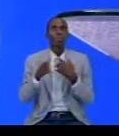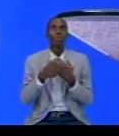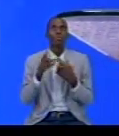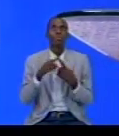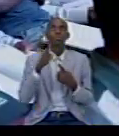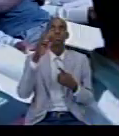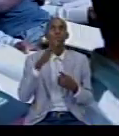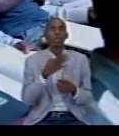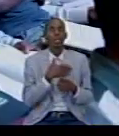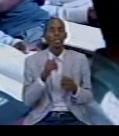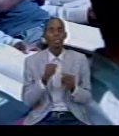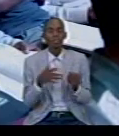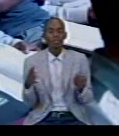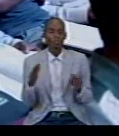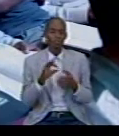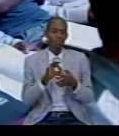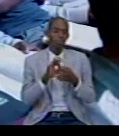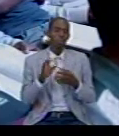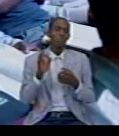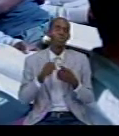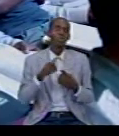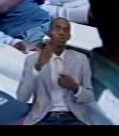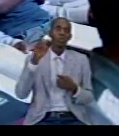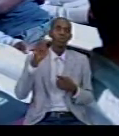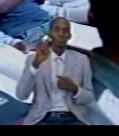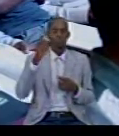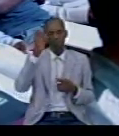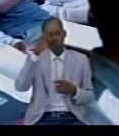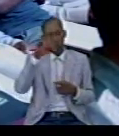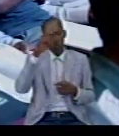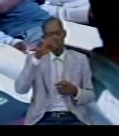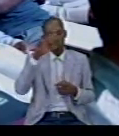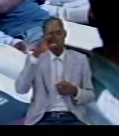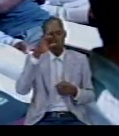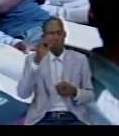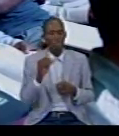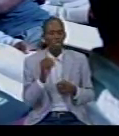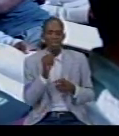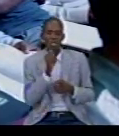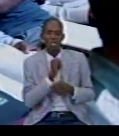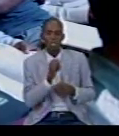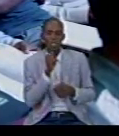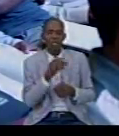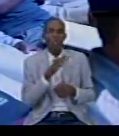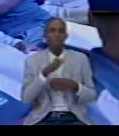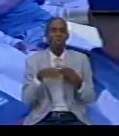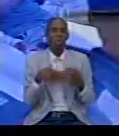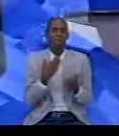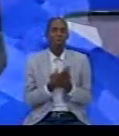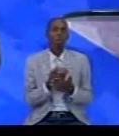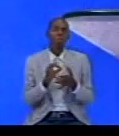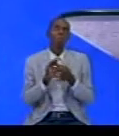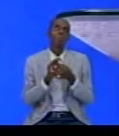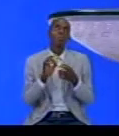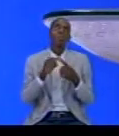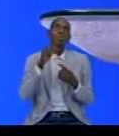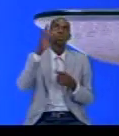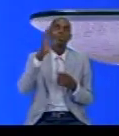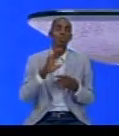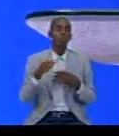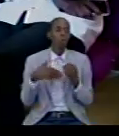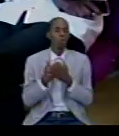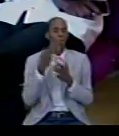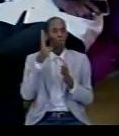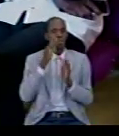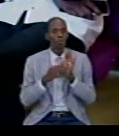belongs to him. Wisdom, might, secret, all belong to him. He will reveal unto